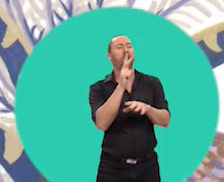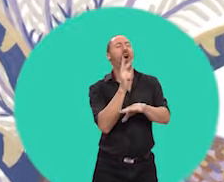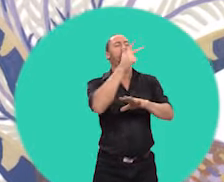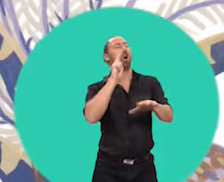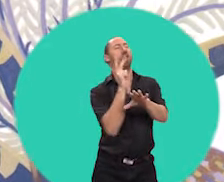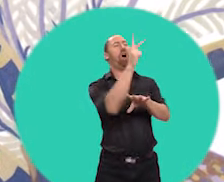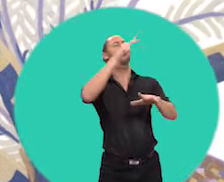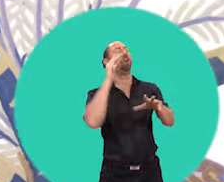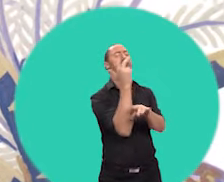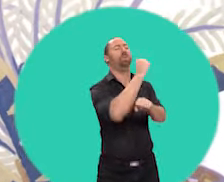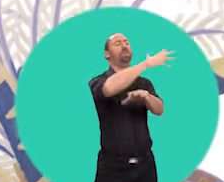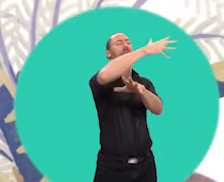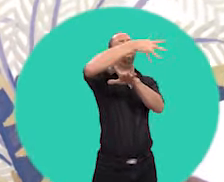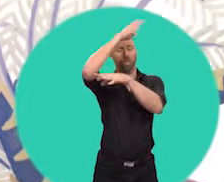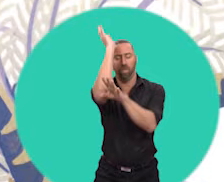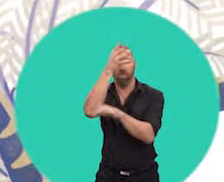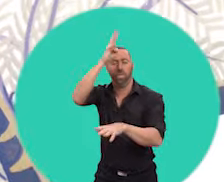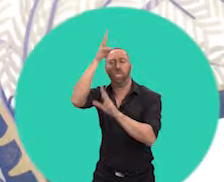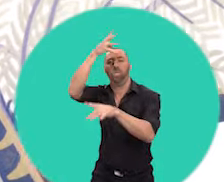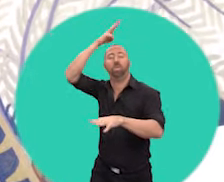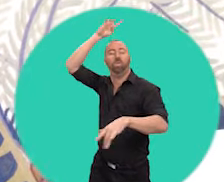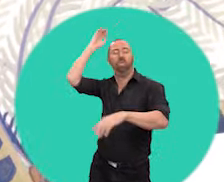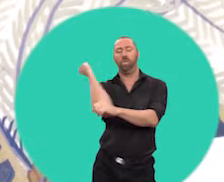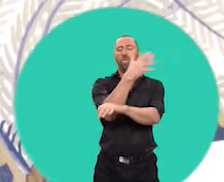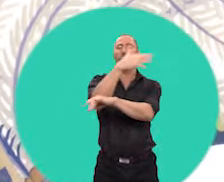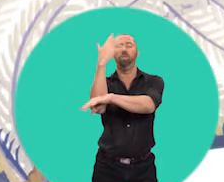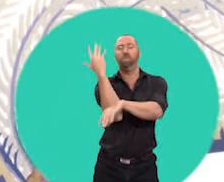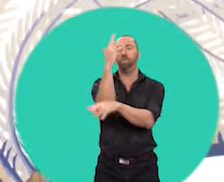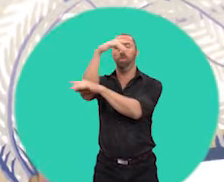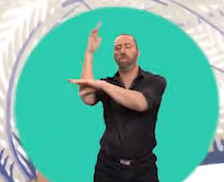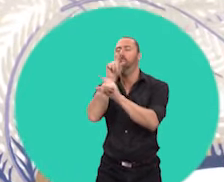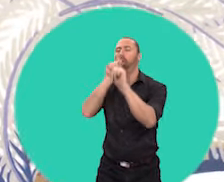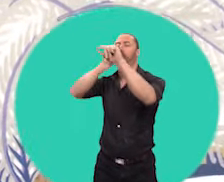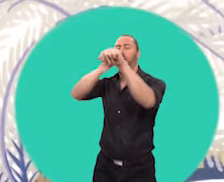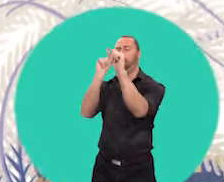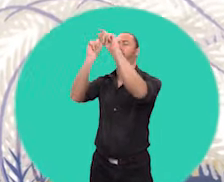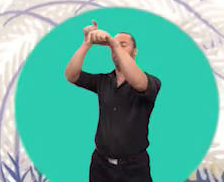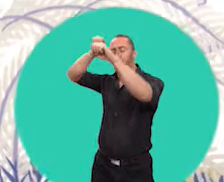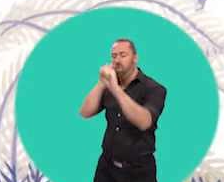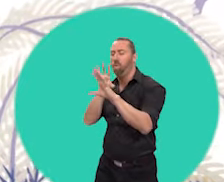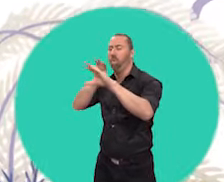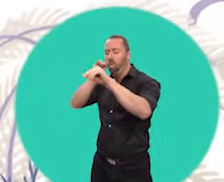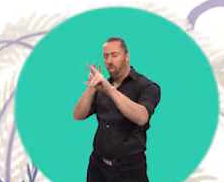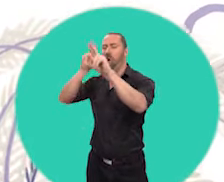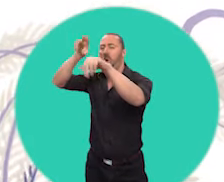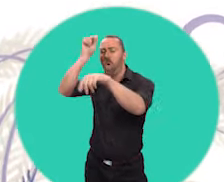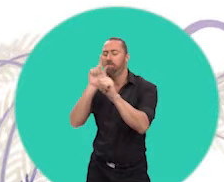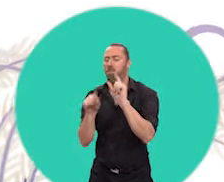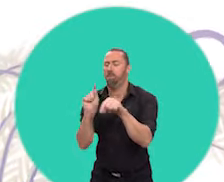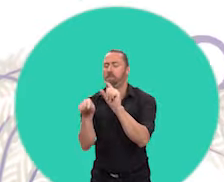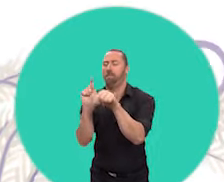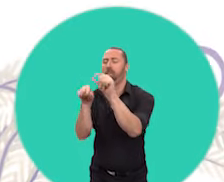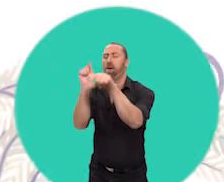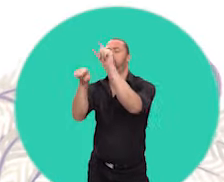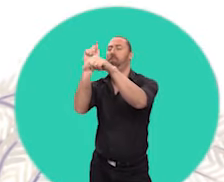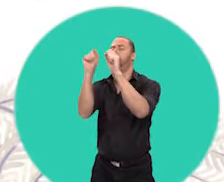"Cuckoo-cucka, cuckoo-cucka, cuckoo-cucka-too, whistle-wobble, whip-crack, twitter-tweet, too-woo, cheep-chirp,